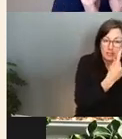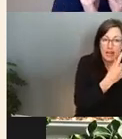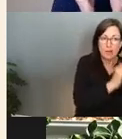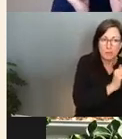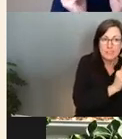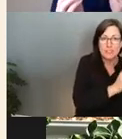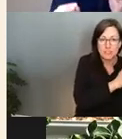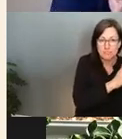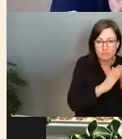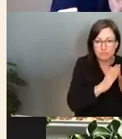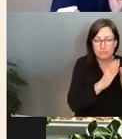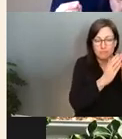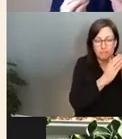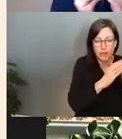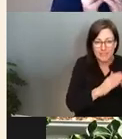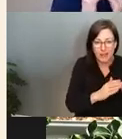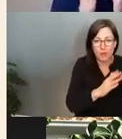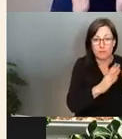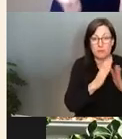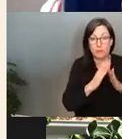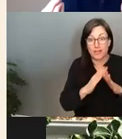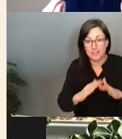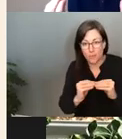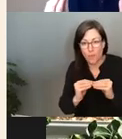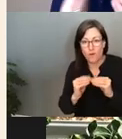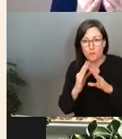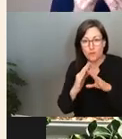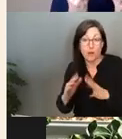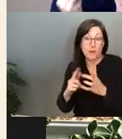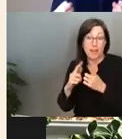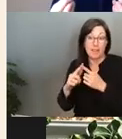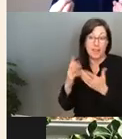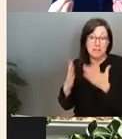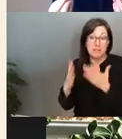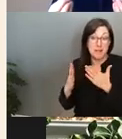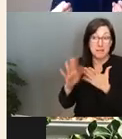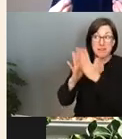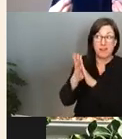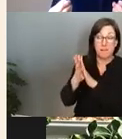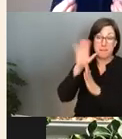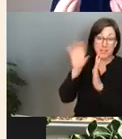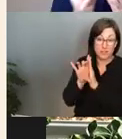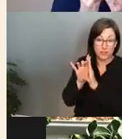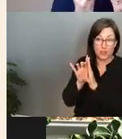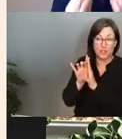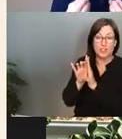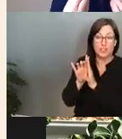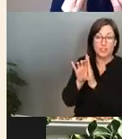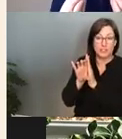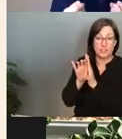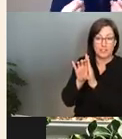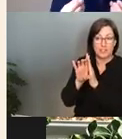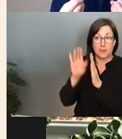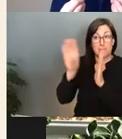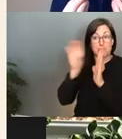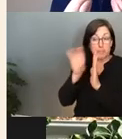maybe even slice it down again. And then possibly going to a pictorial representation, and then a picture plus